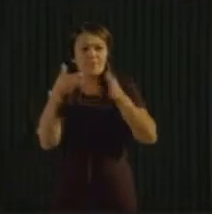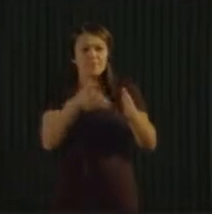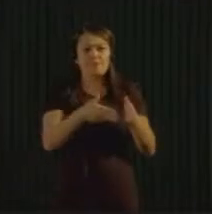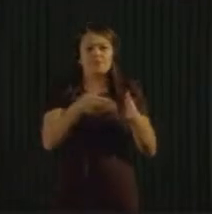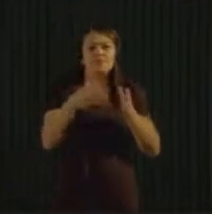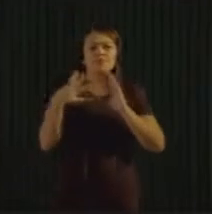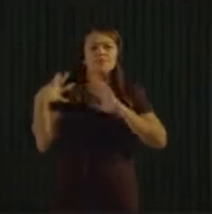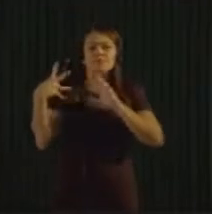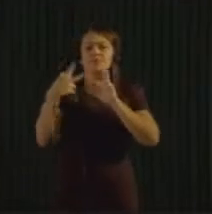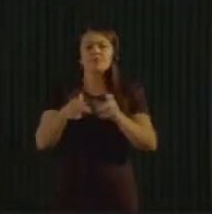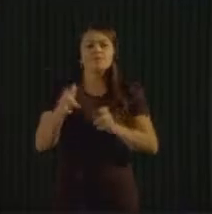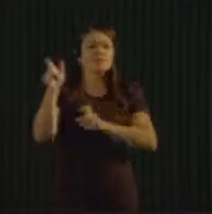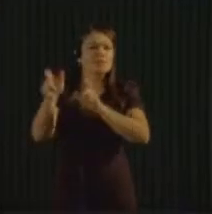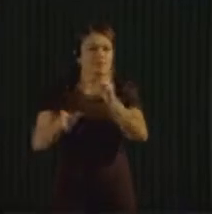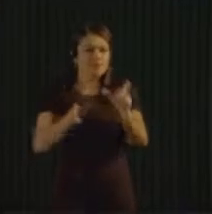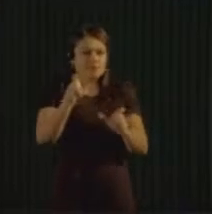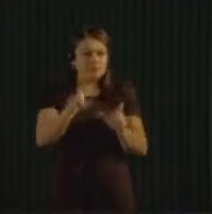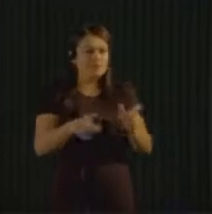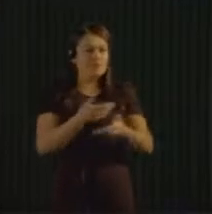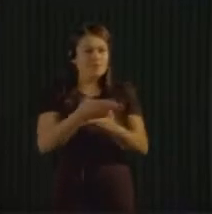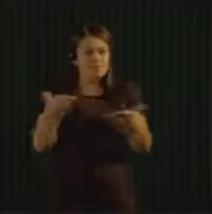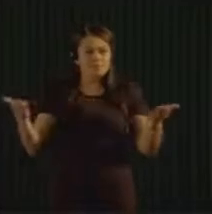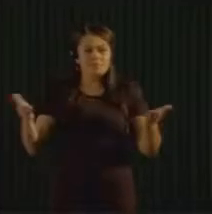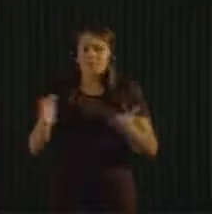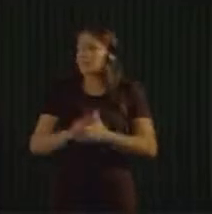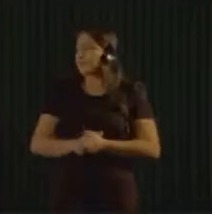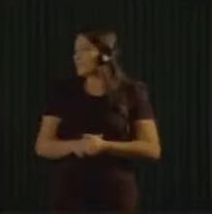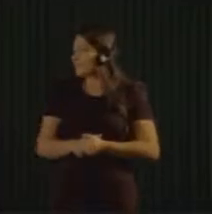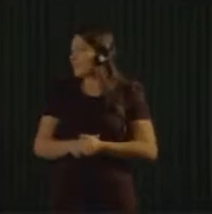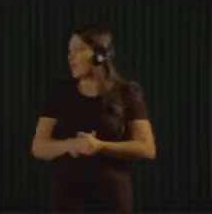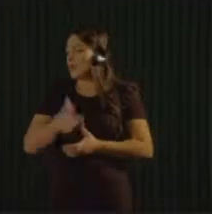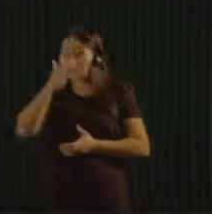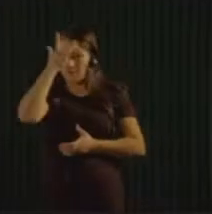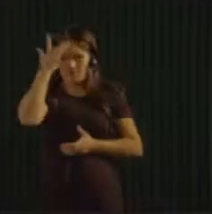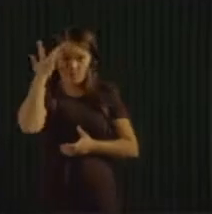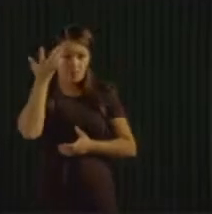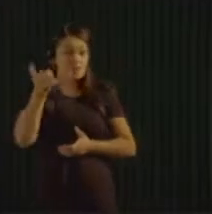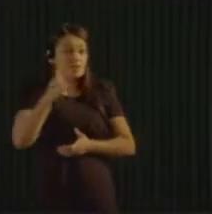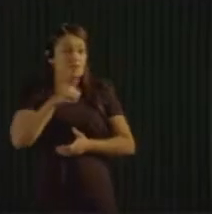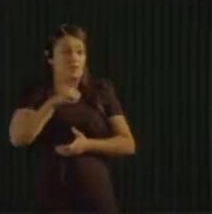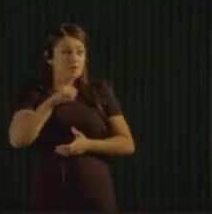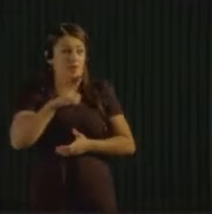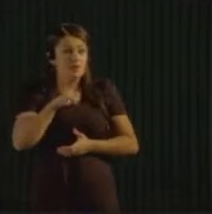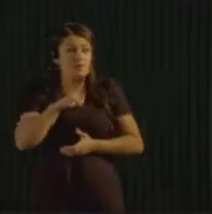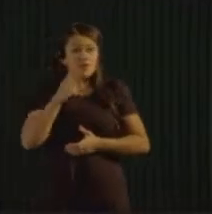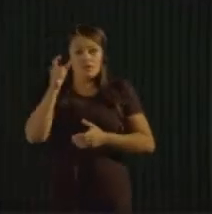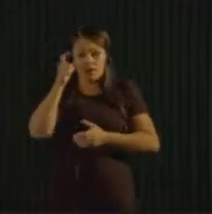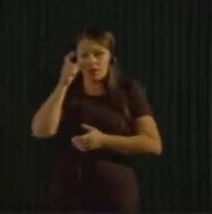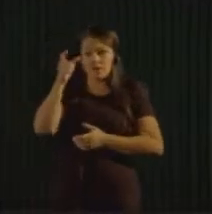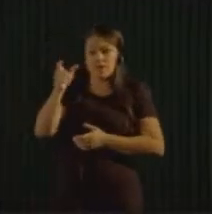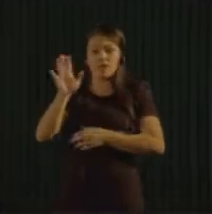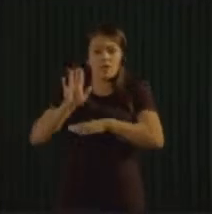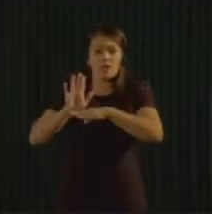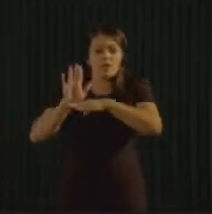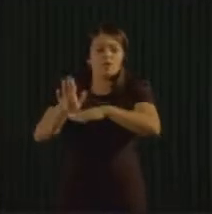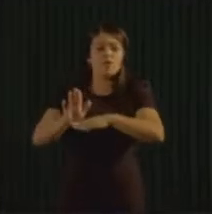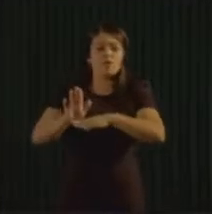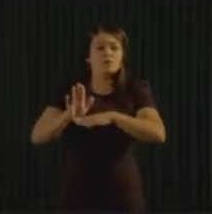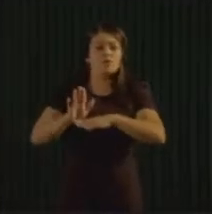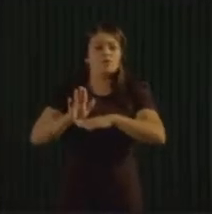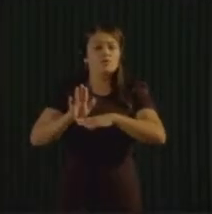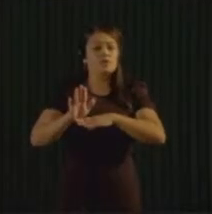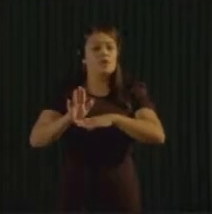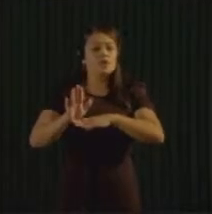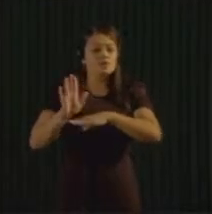to different stakeholders, and then now building up different strategy for different targets. At the